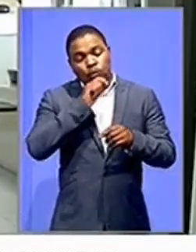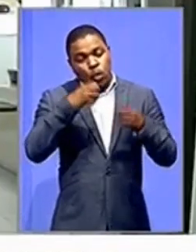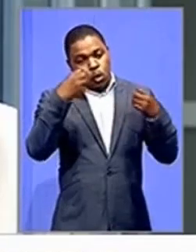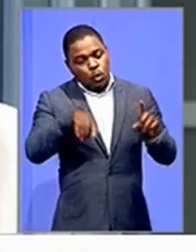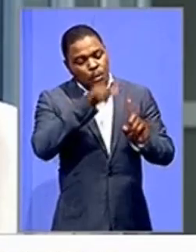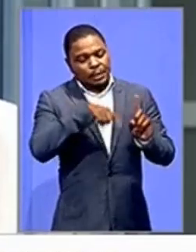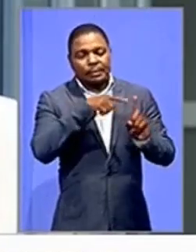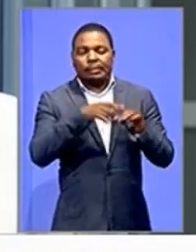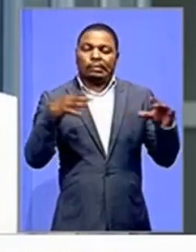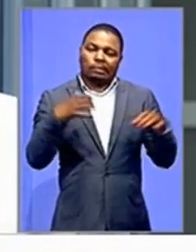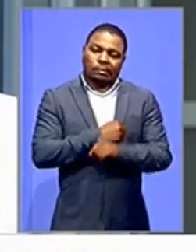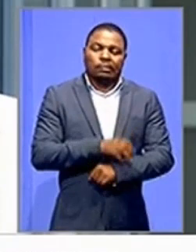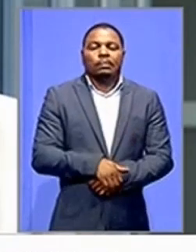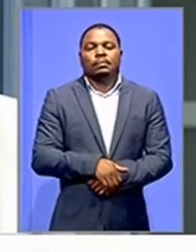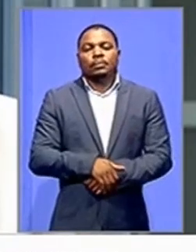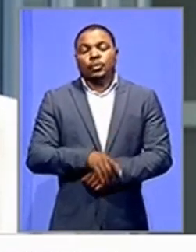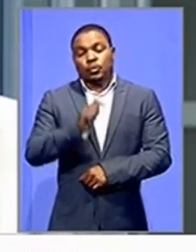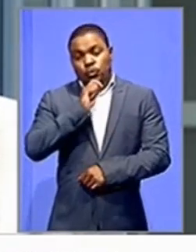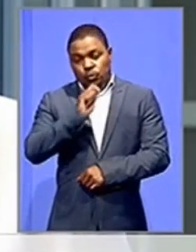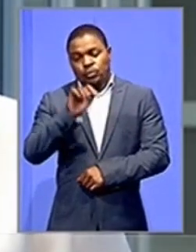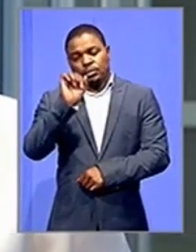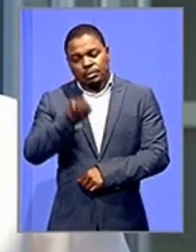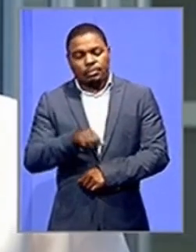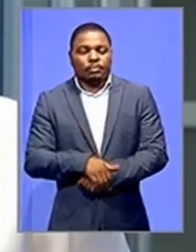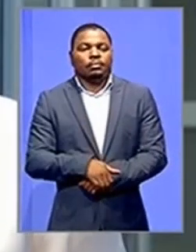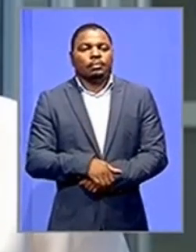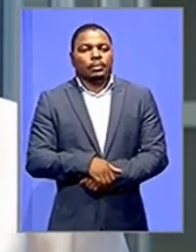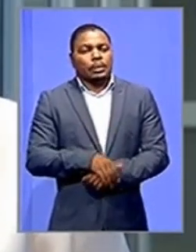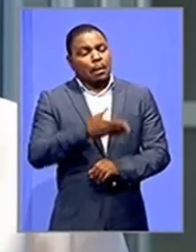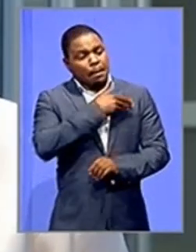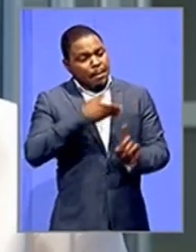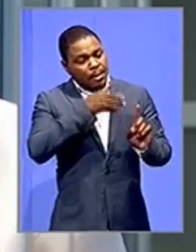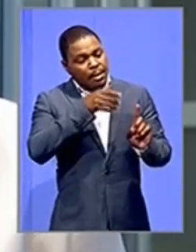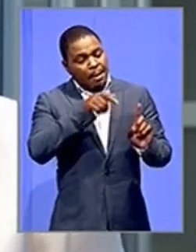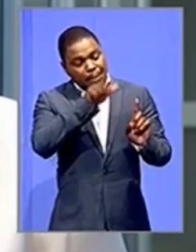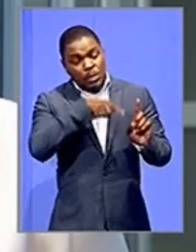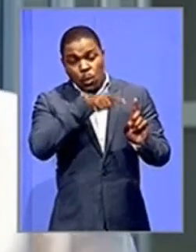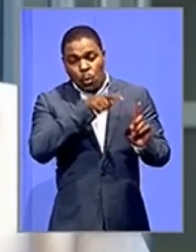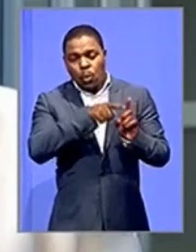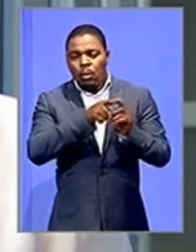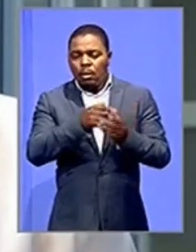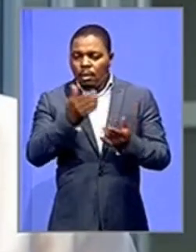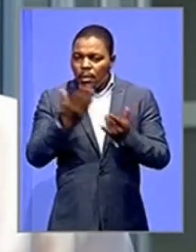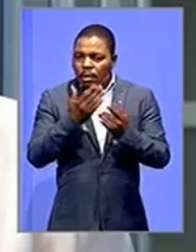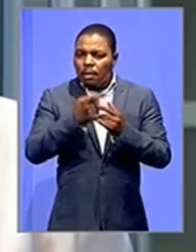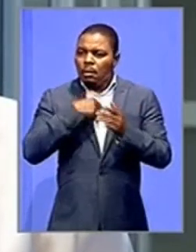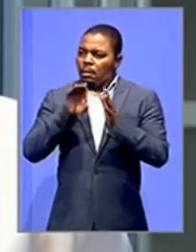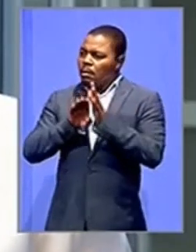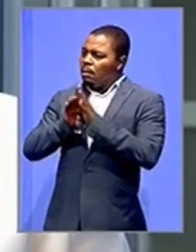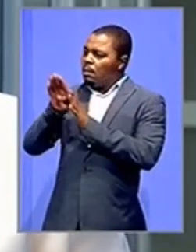haholo bana beso, ke lahlehetswe ke motho ya mpetlileng, motho ya ileng a mpha